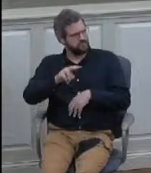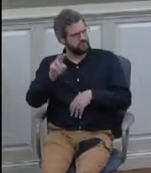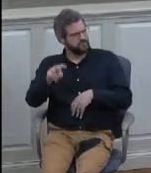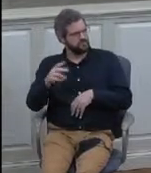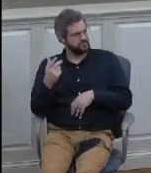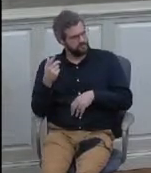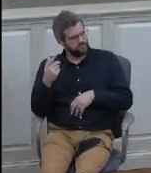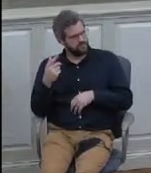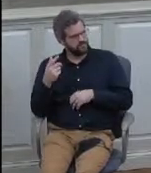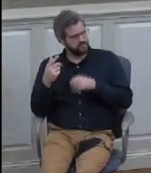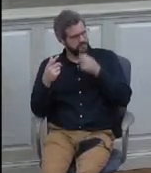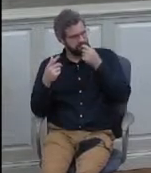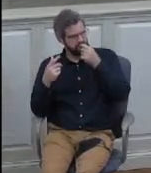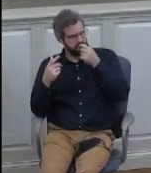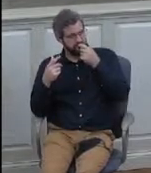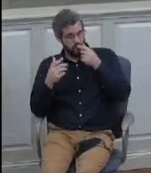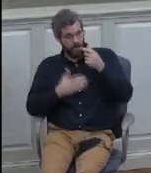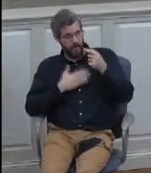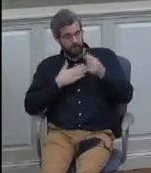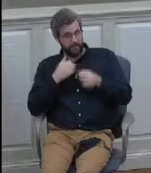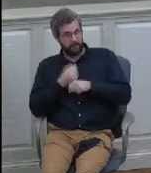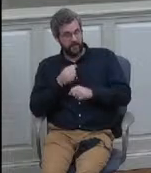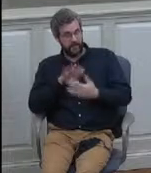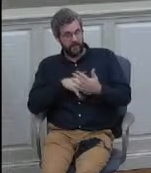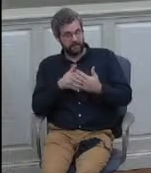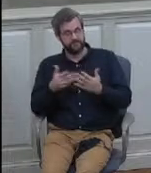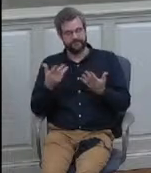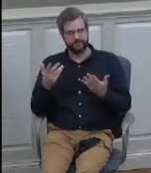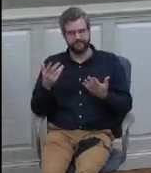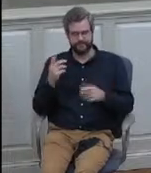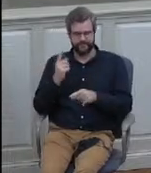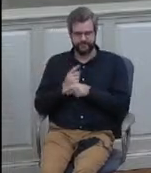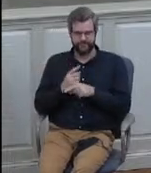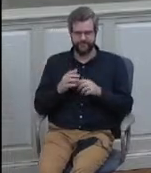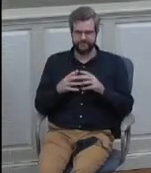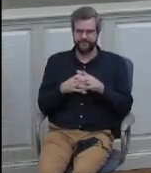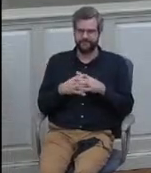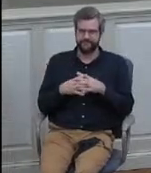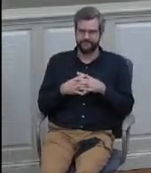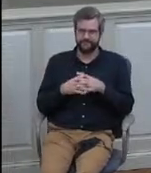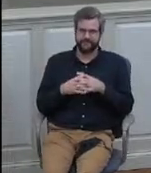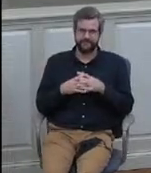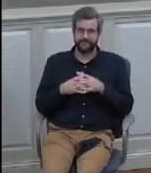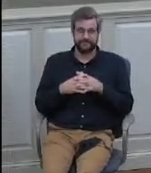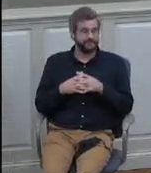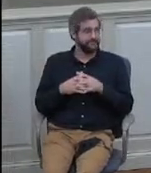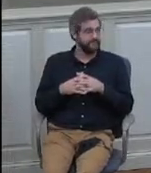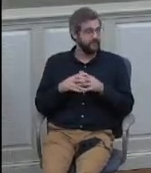glad you made this calendar, Earl? I am. Well, it's just work. It's a draft.